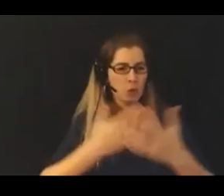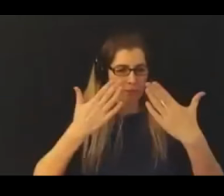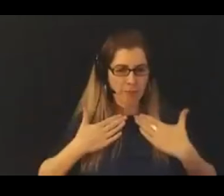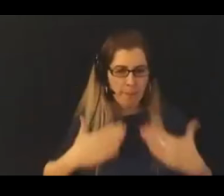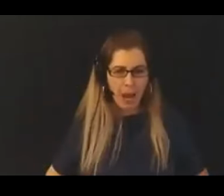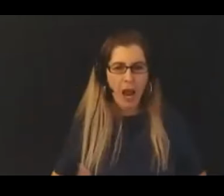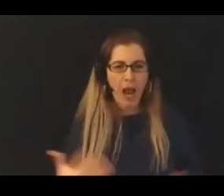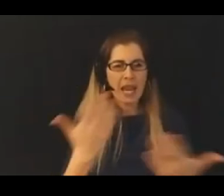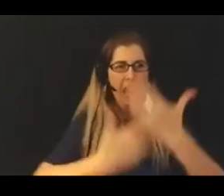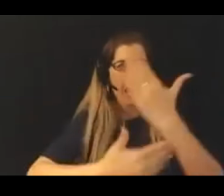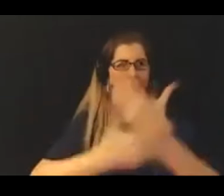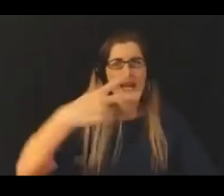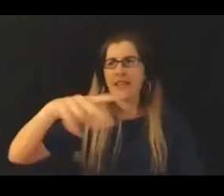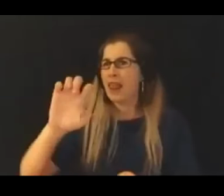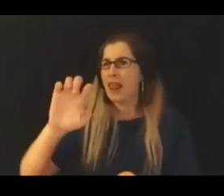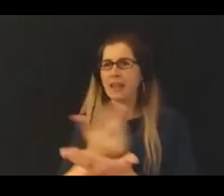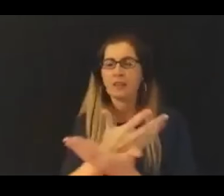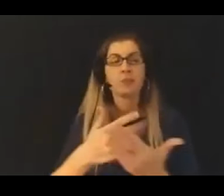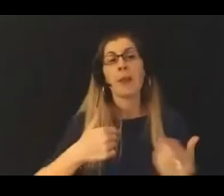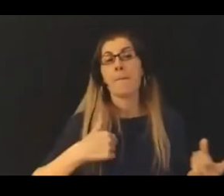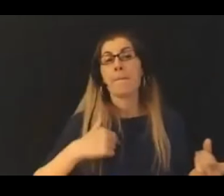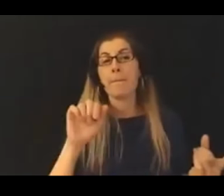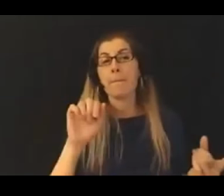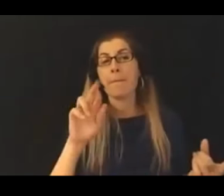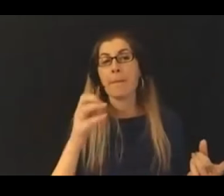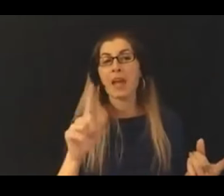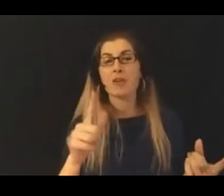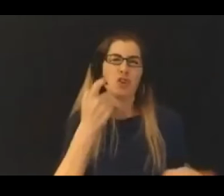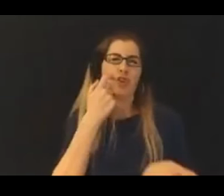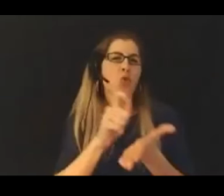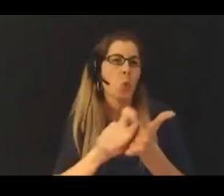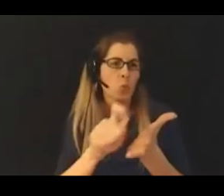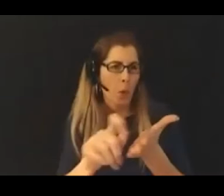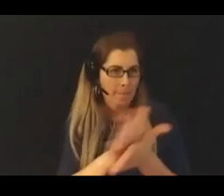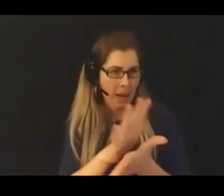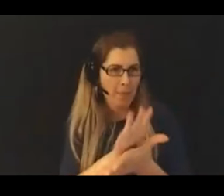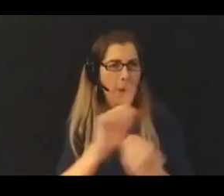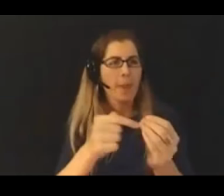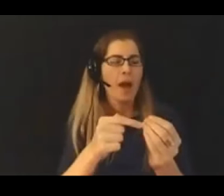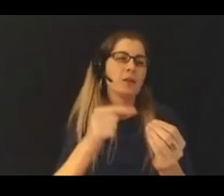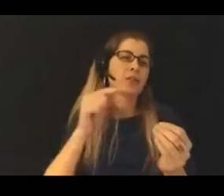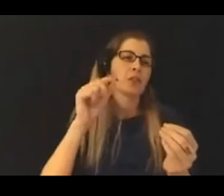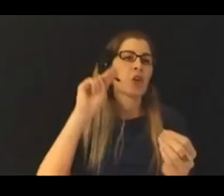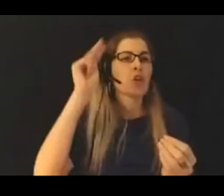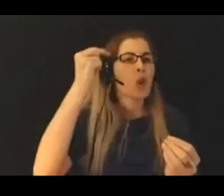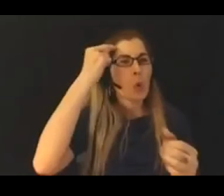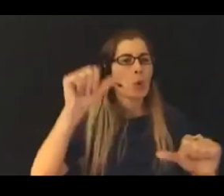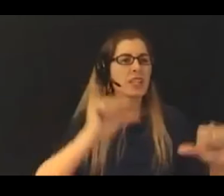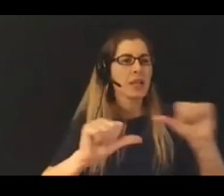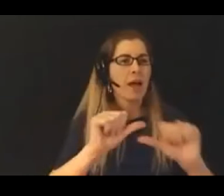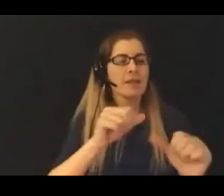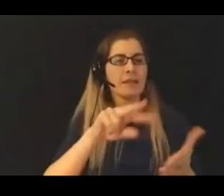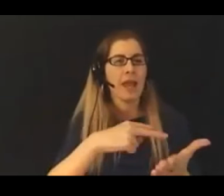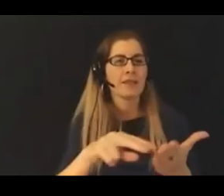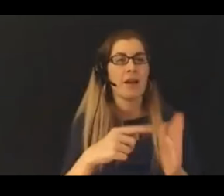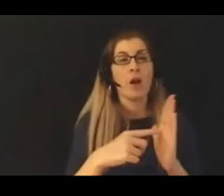I, we just recently wrote a paper that's in review right now on the neuroscience of dance. We call From Culture to Clinic,